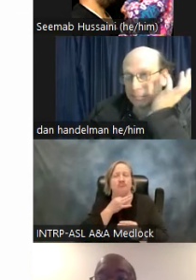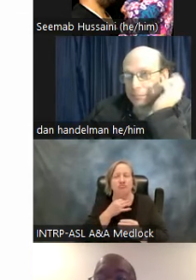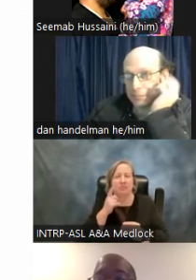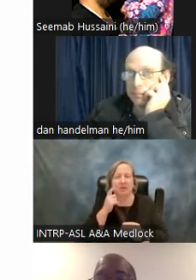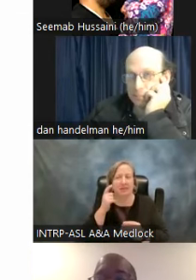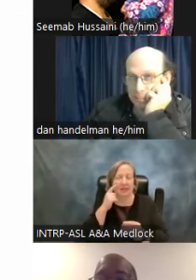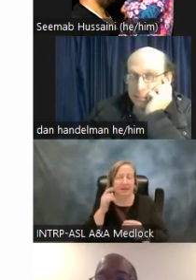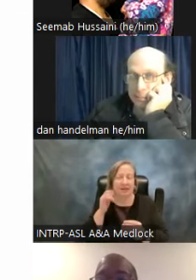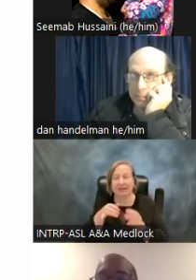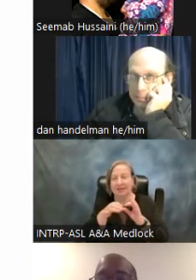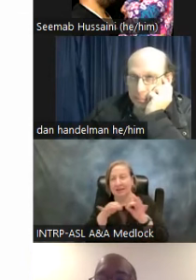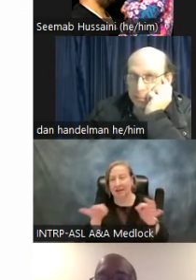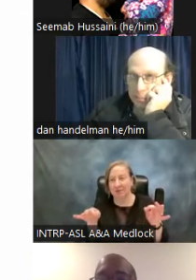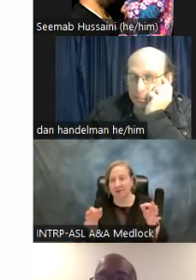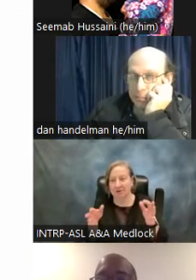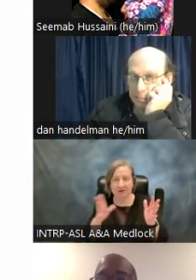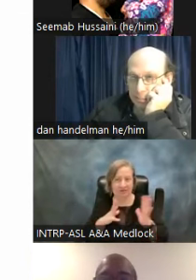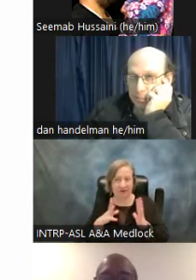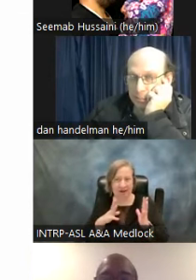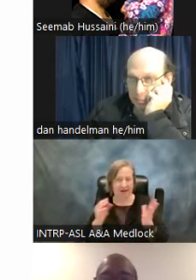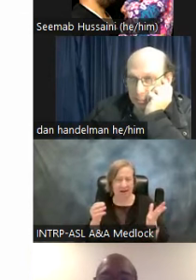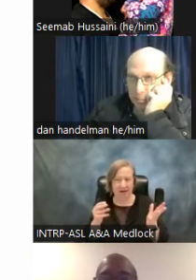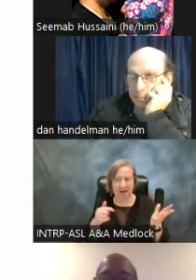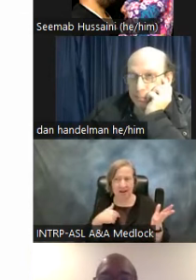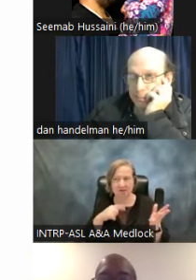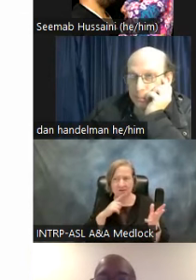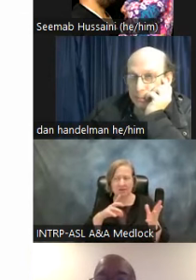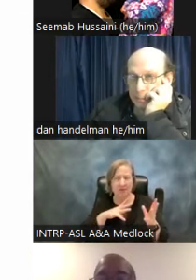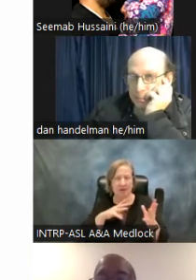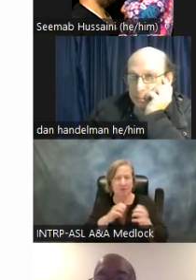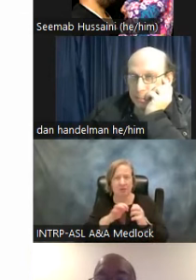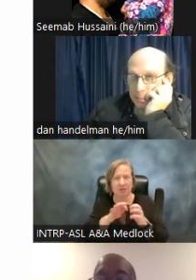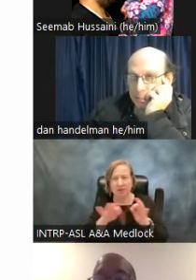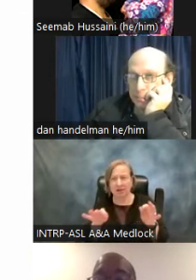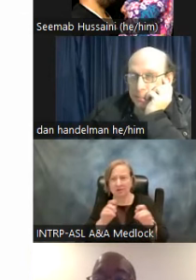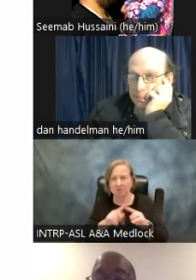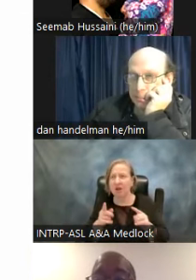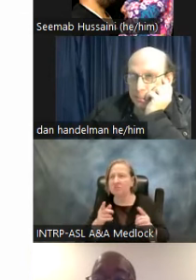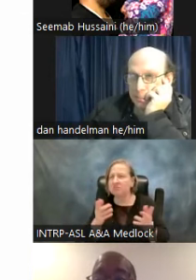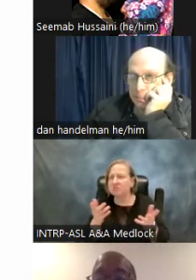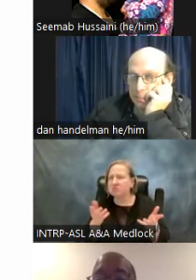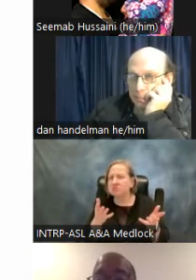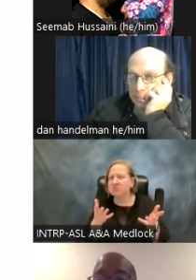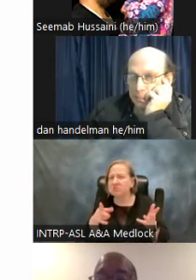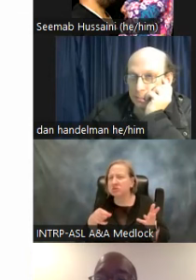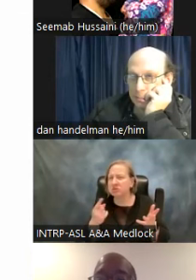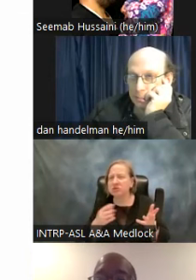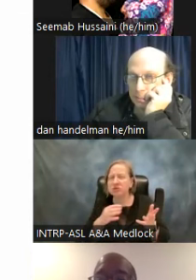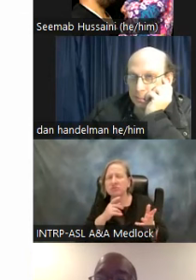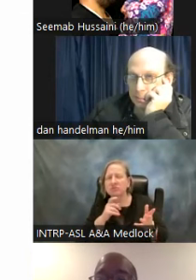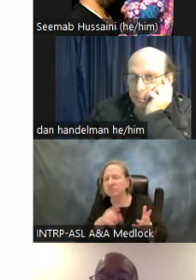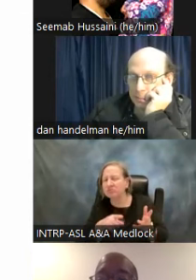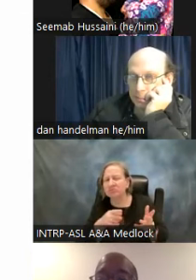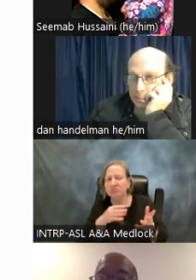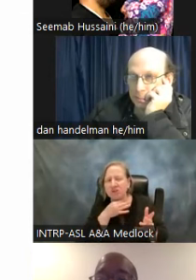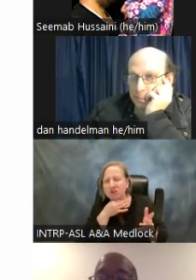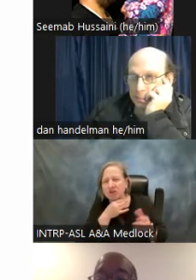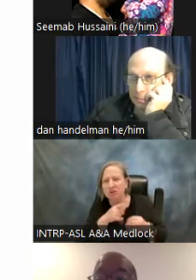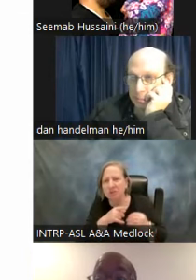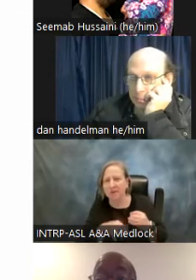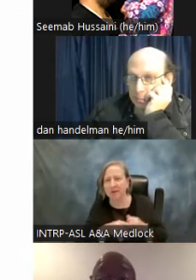again this language is fine and I'm totally fine for this language, but yeah, I guess I have a question around that.